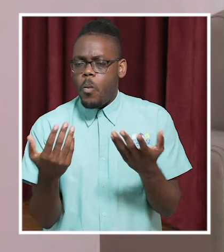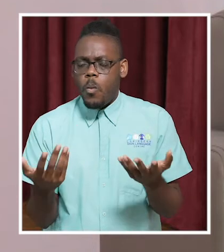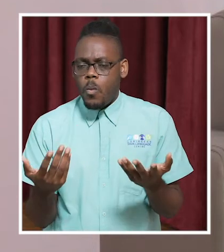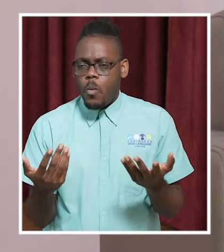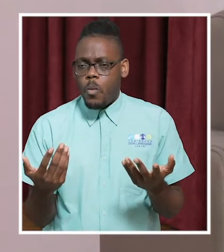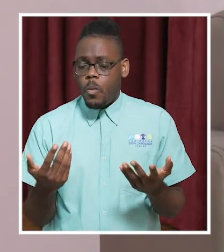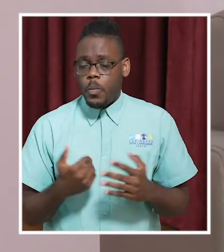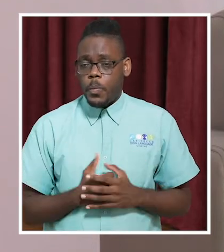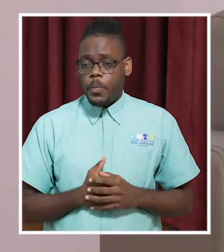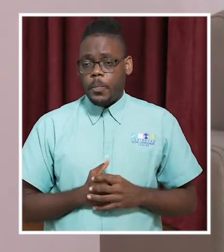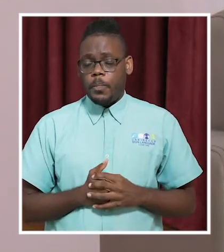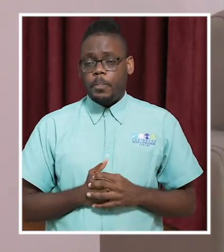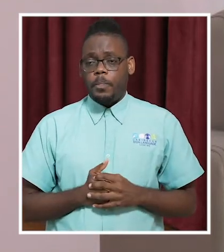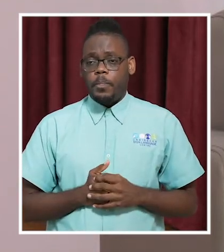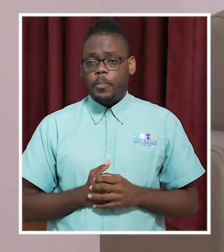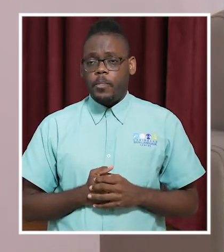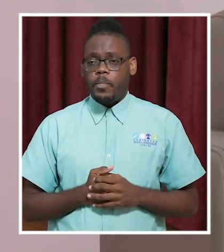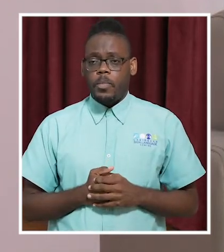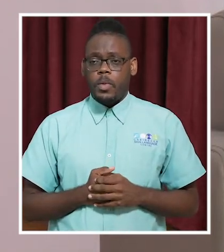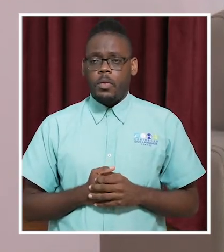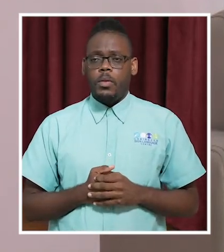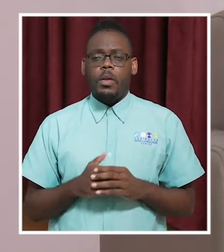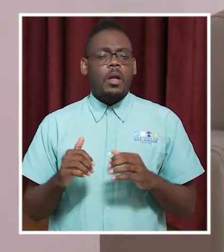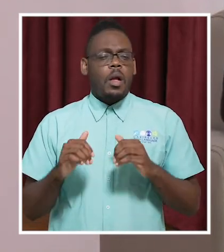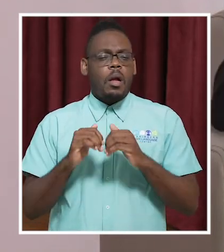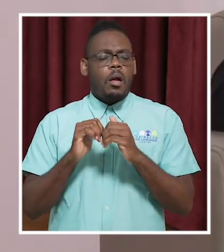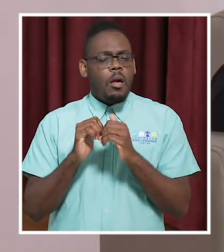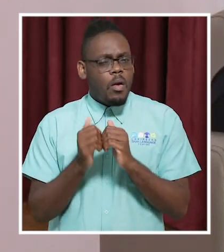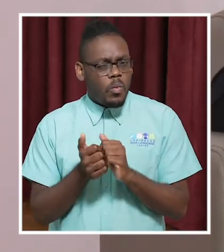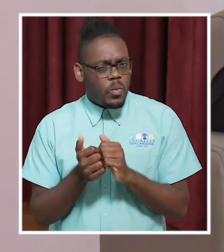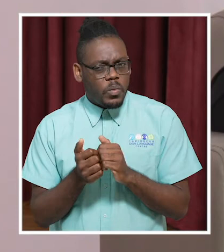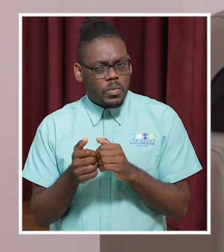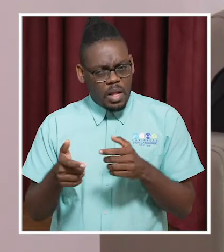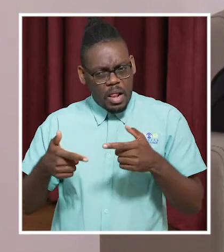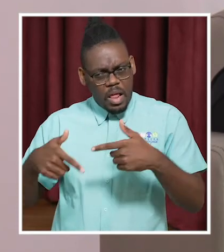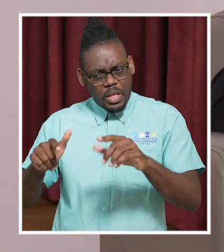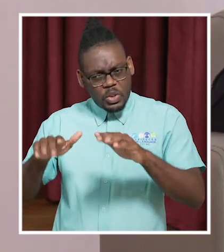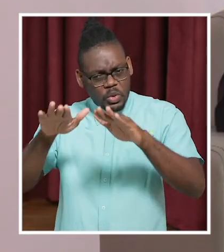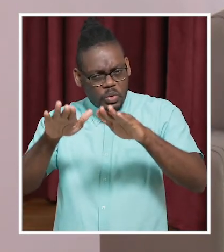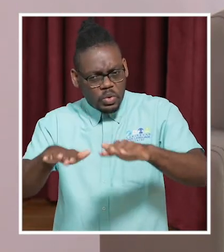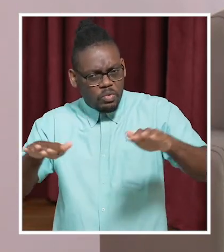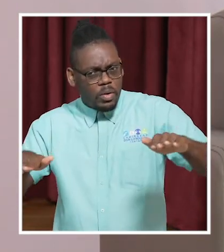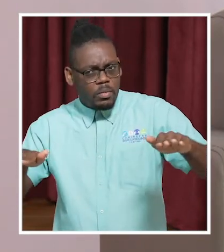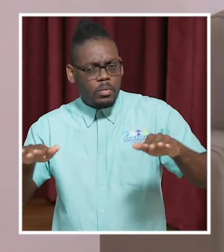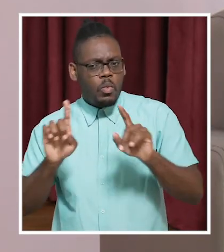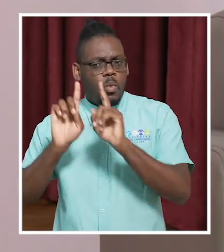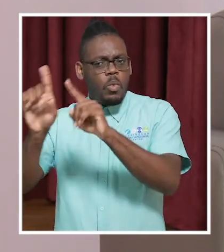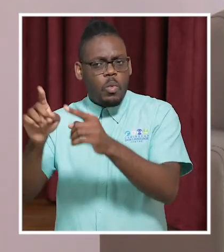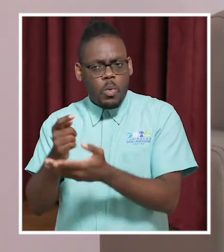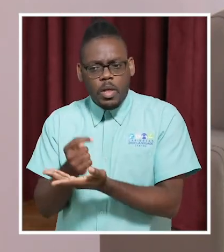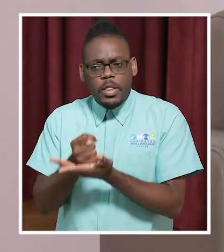school premises, how can that child move from there to go to a therapist? So you have all